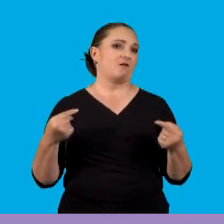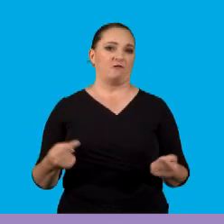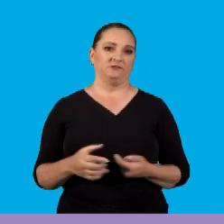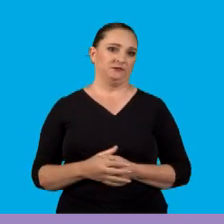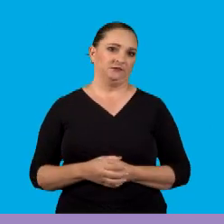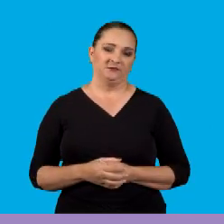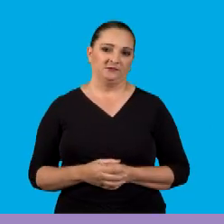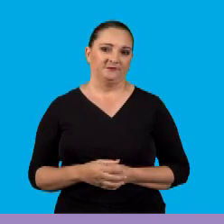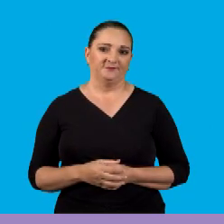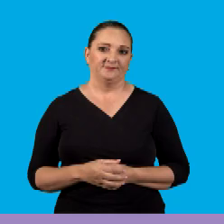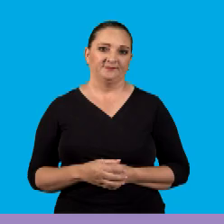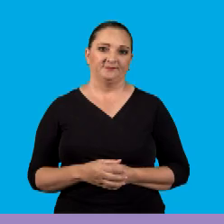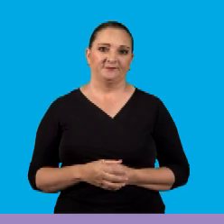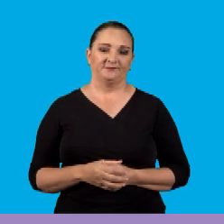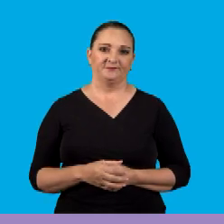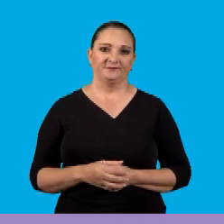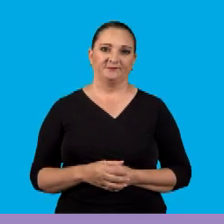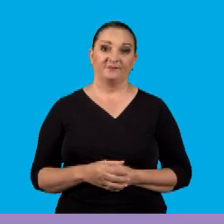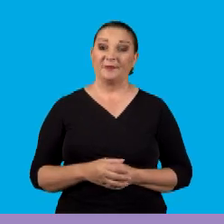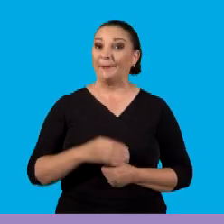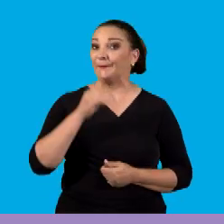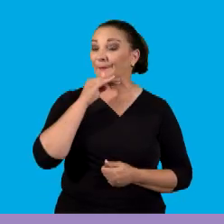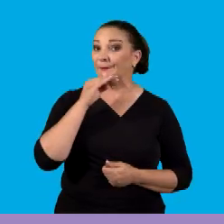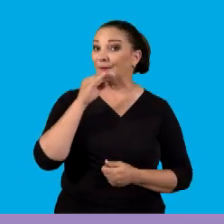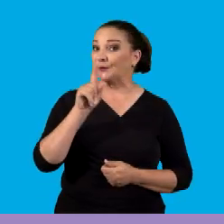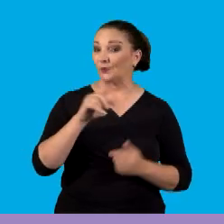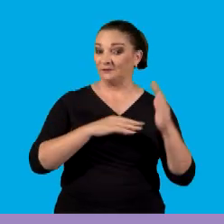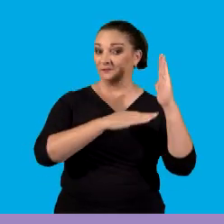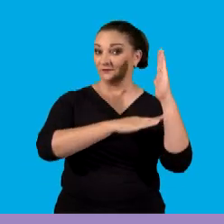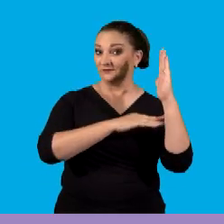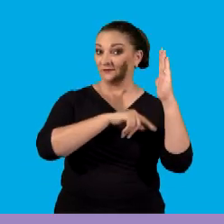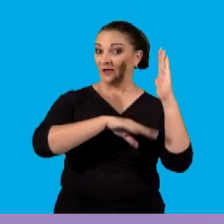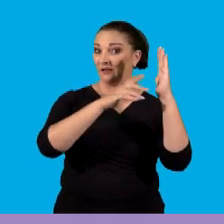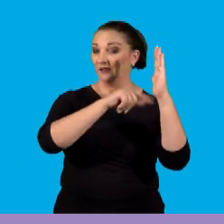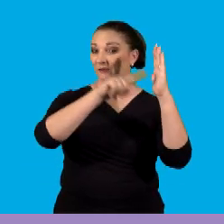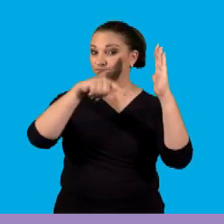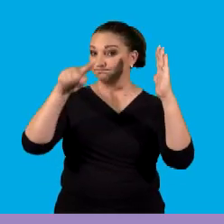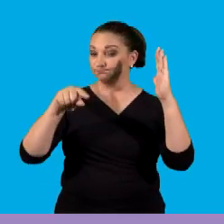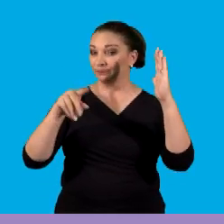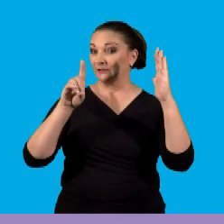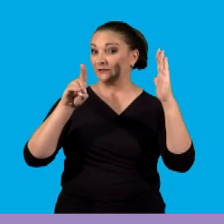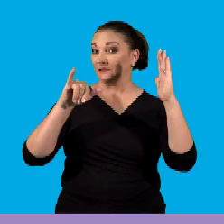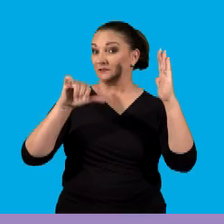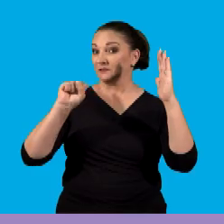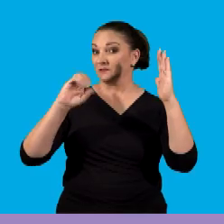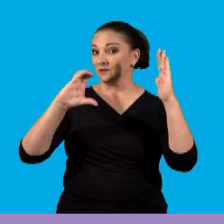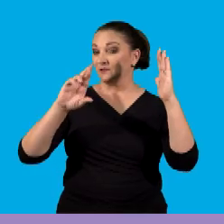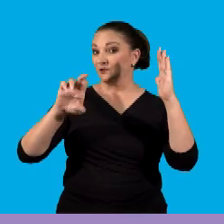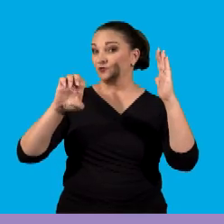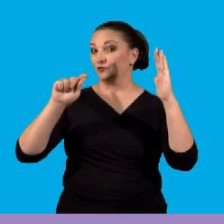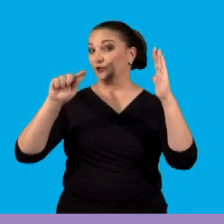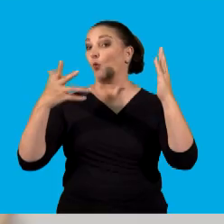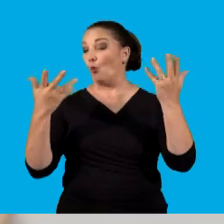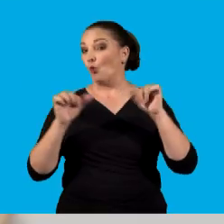are talking about the number of ice creams sold. So what does this mean? Is this discrete data or continuous